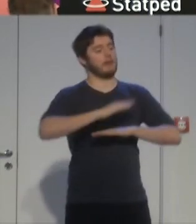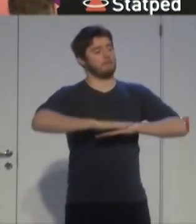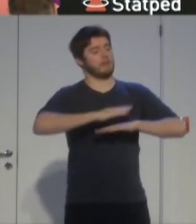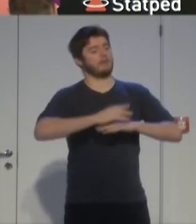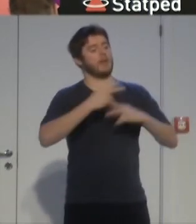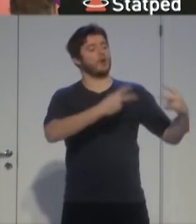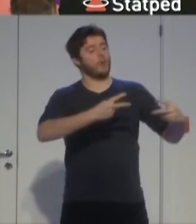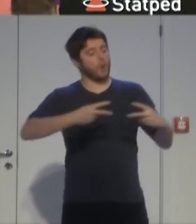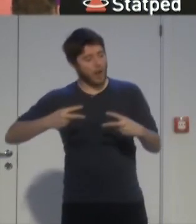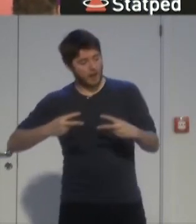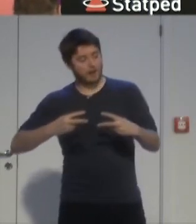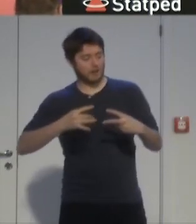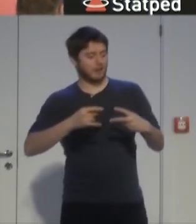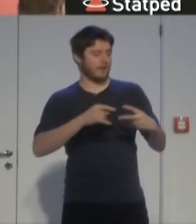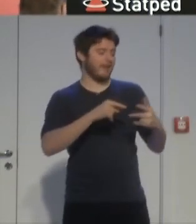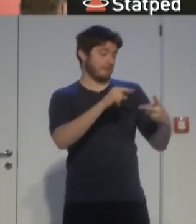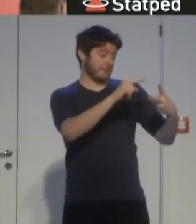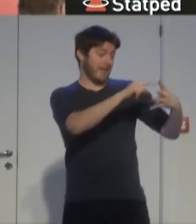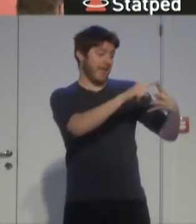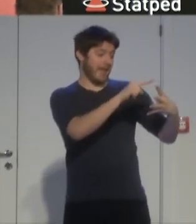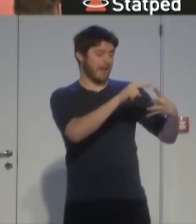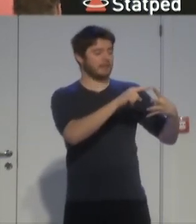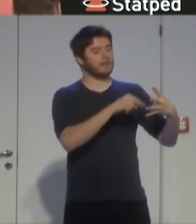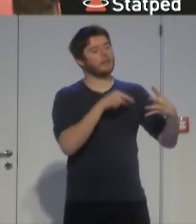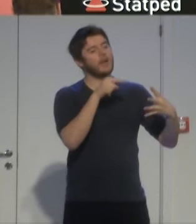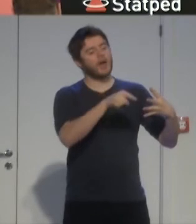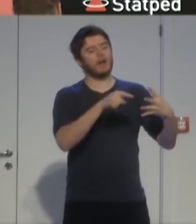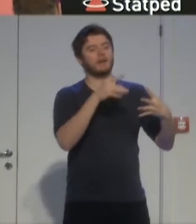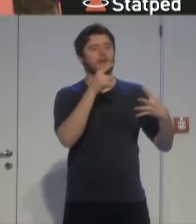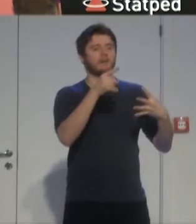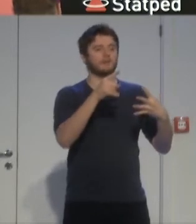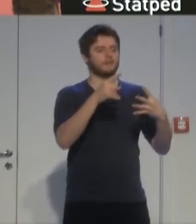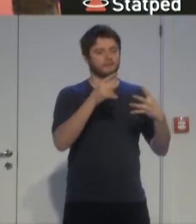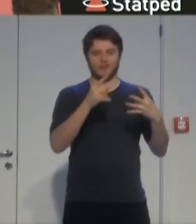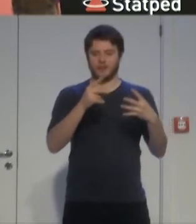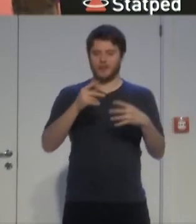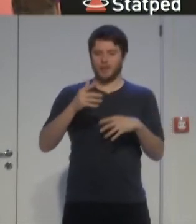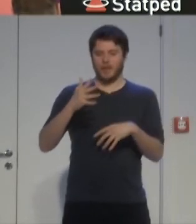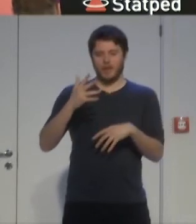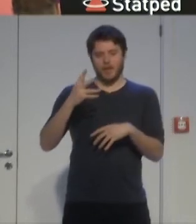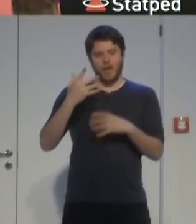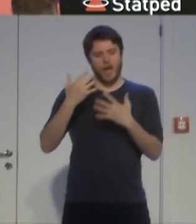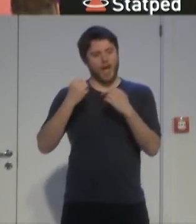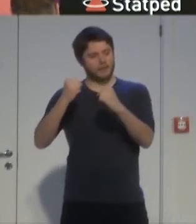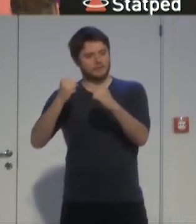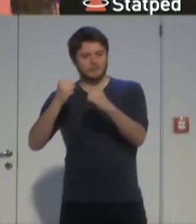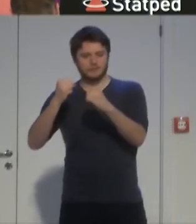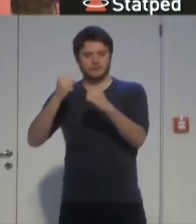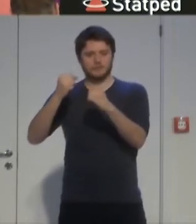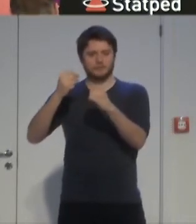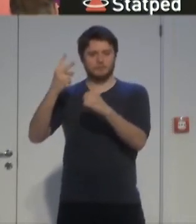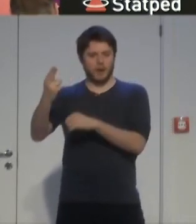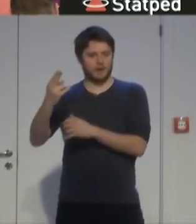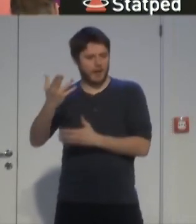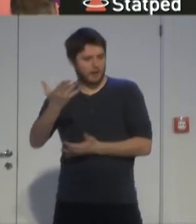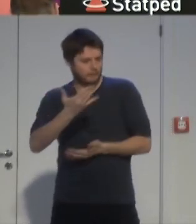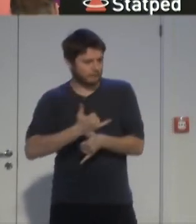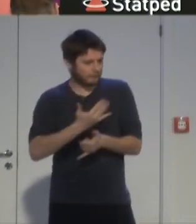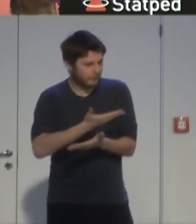have, one of them is the role of the social interaction partners, and that is a role that's based on